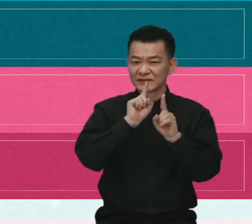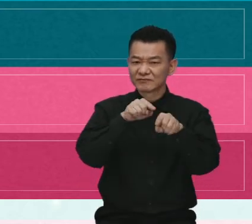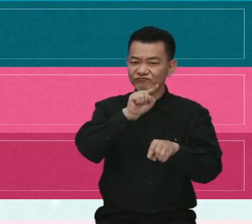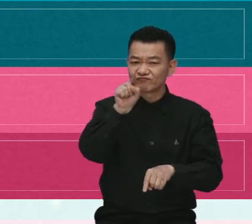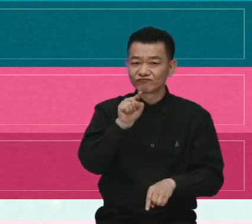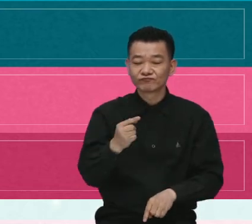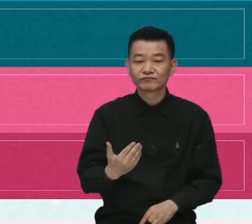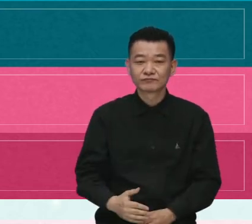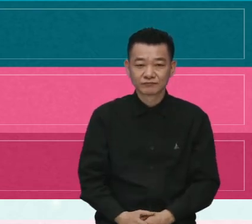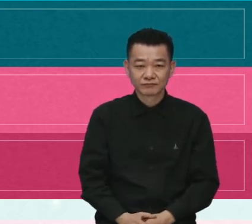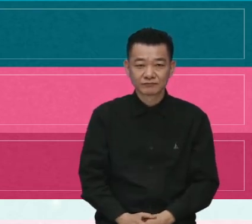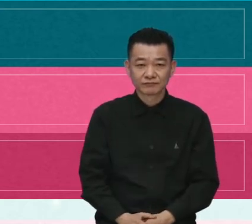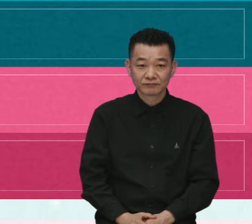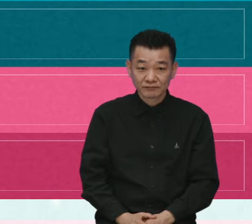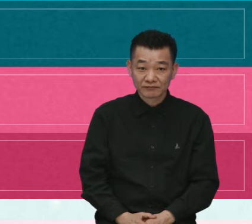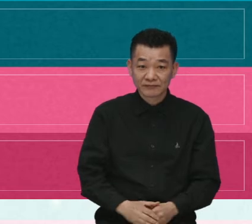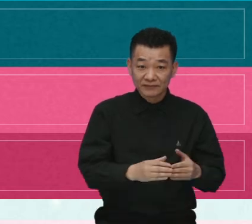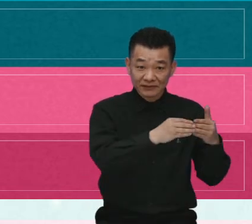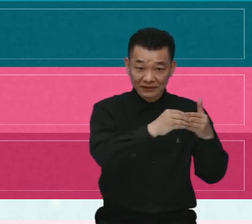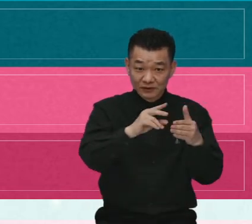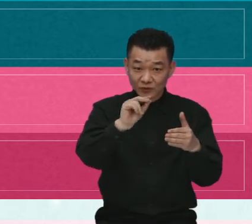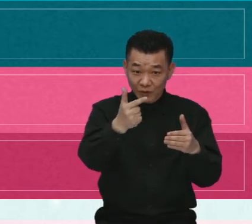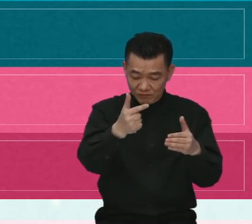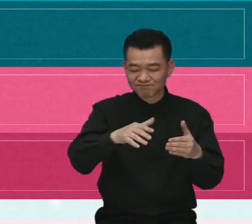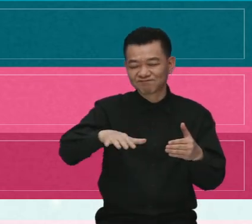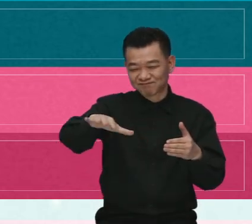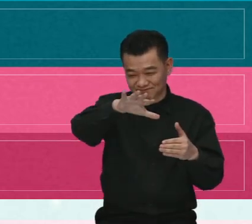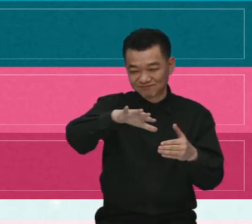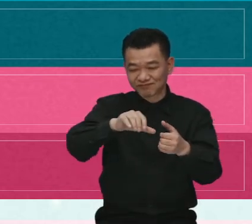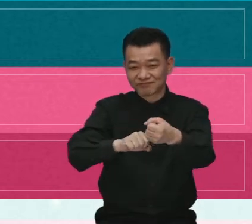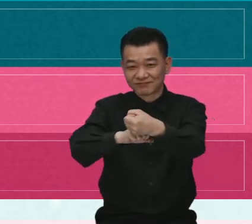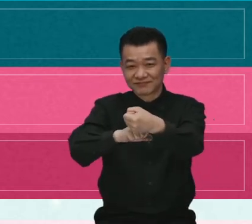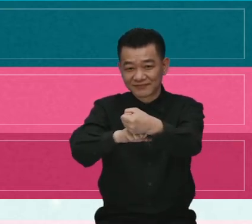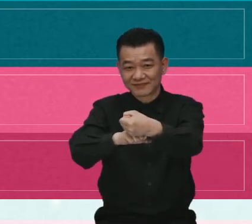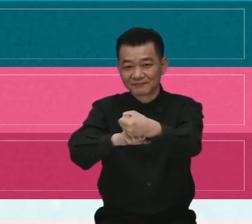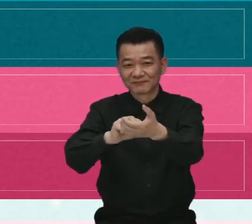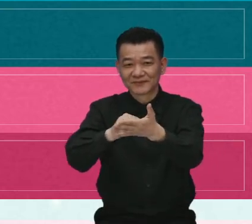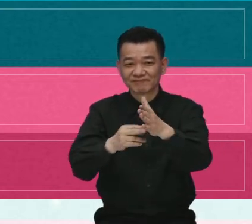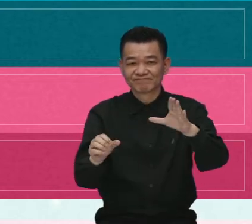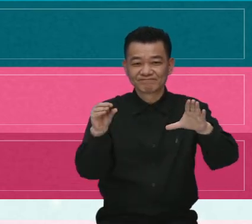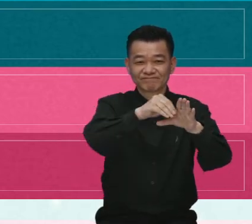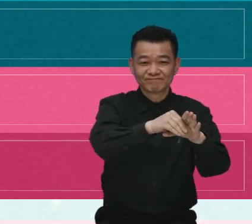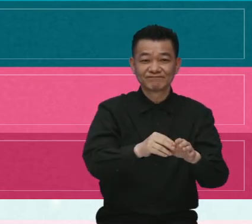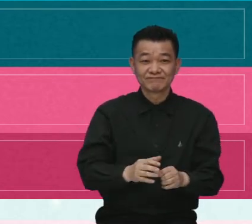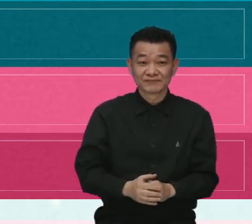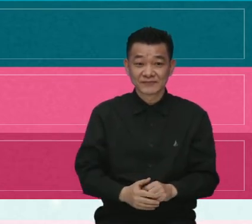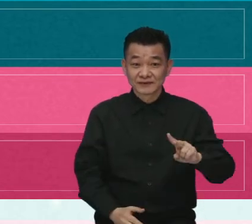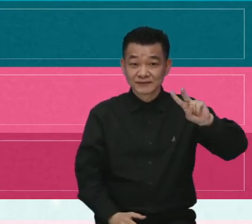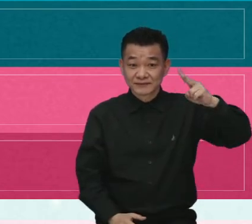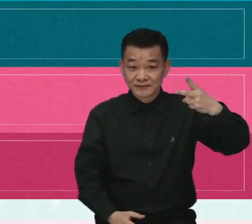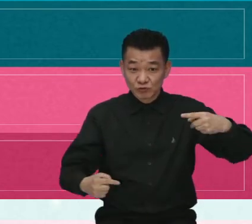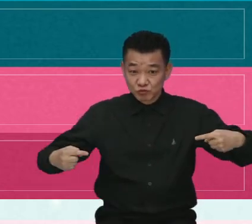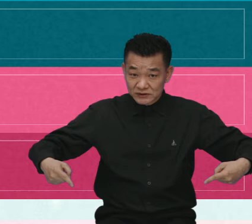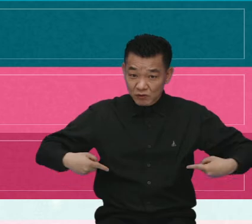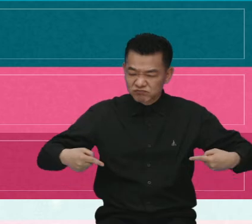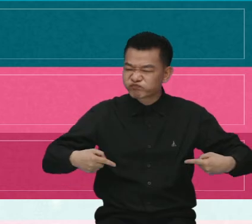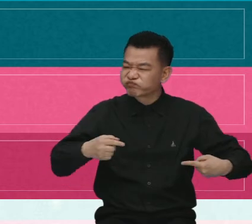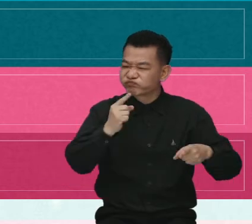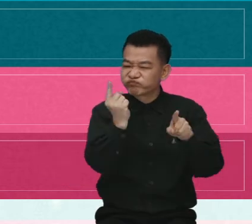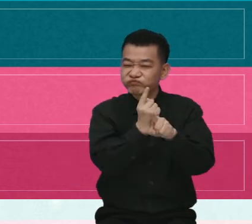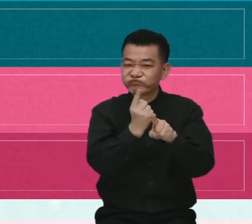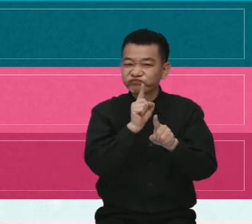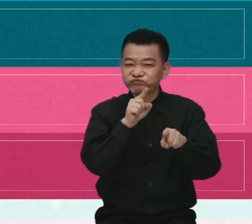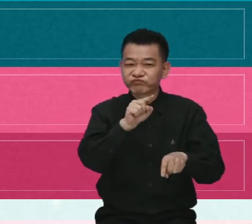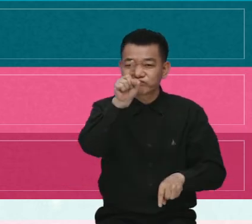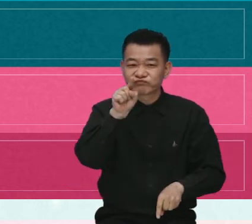What is your answer? A guide dog fits into the live assistants. Next, which category would a